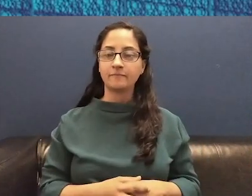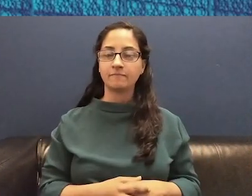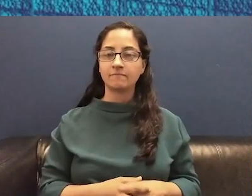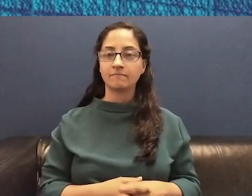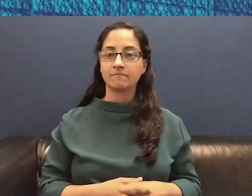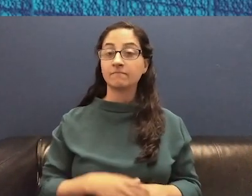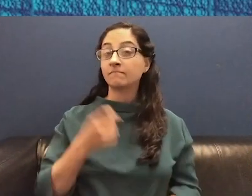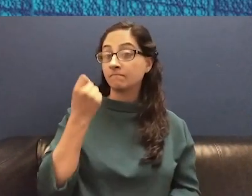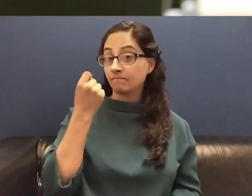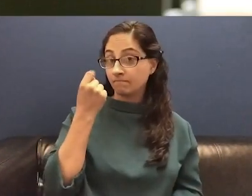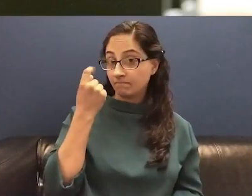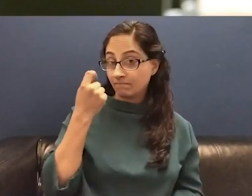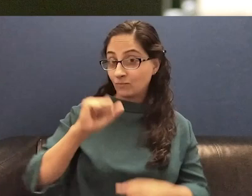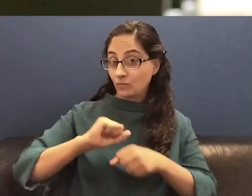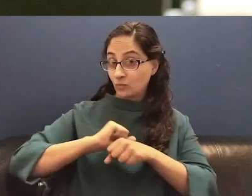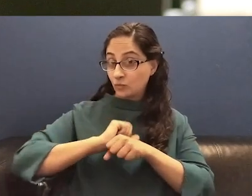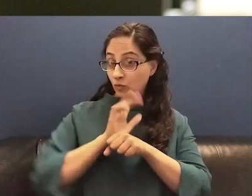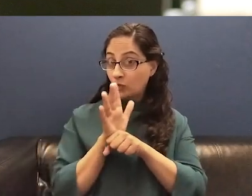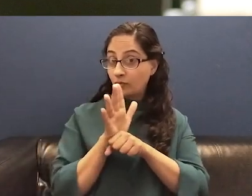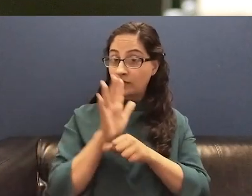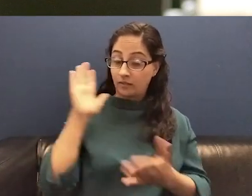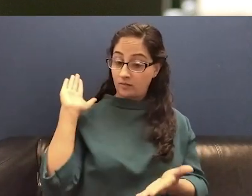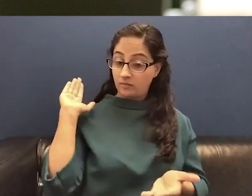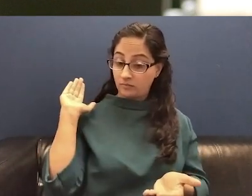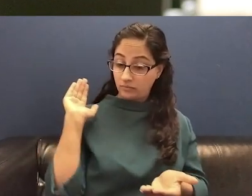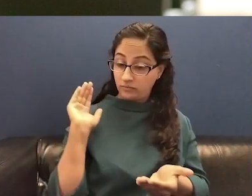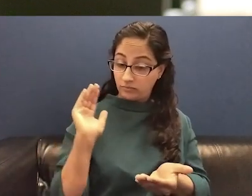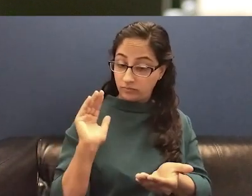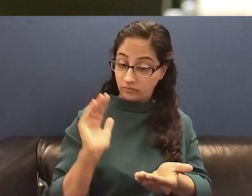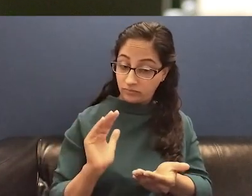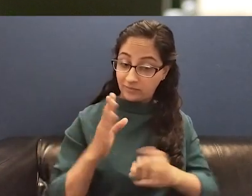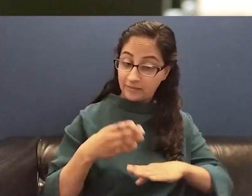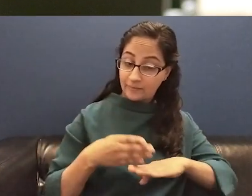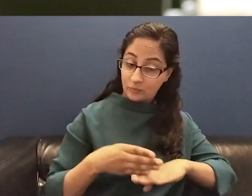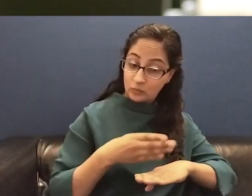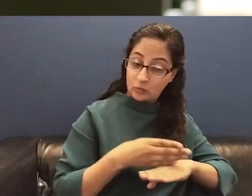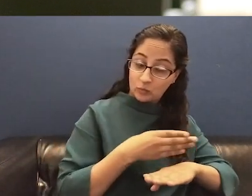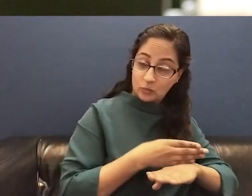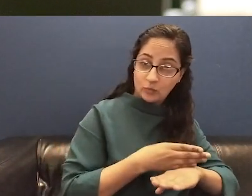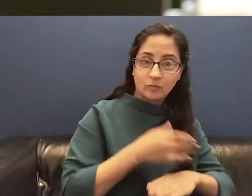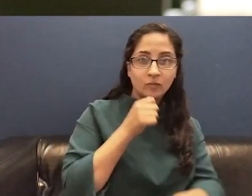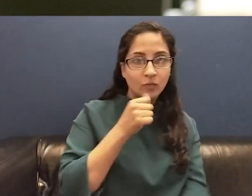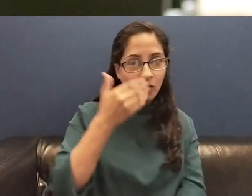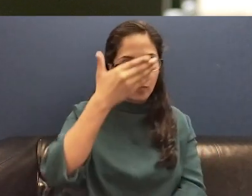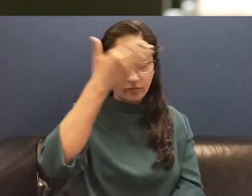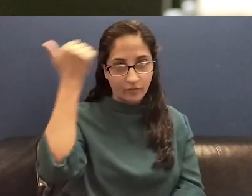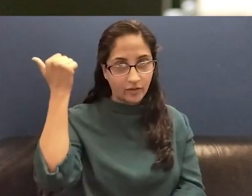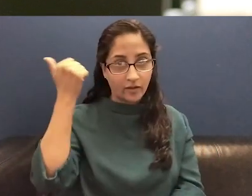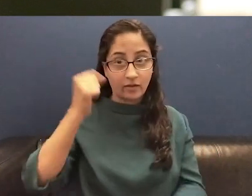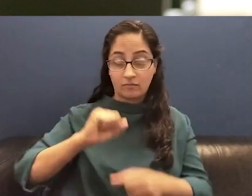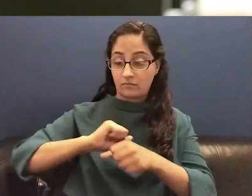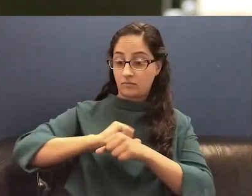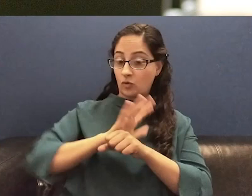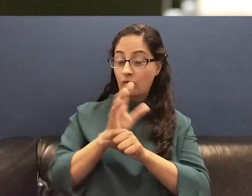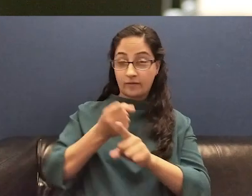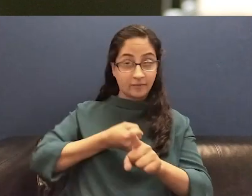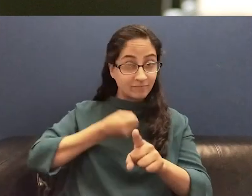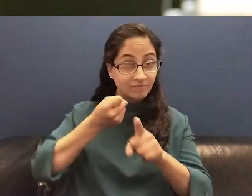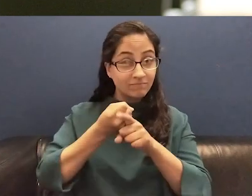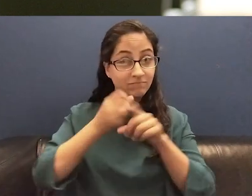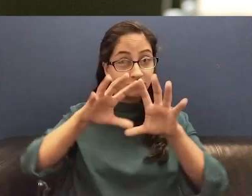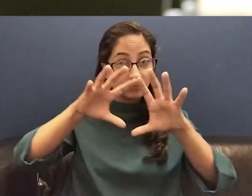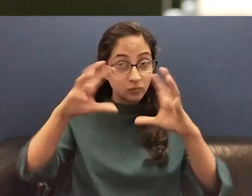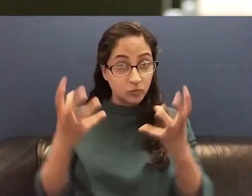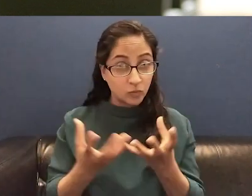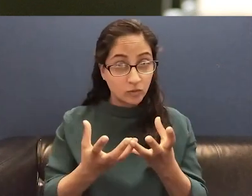COVID situation here, that the world has confronted, because of COVID, some very, very serious troubles.